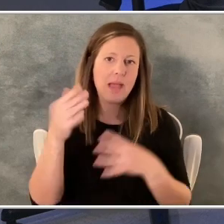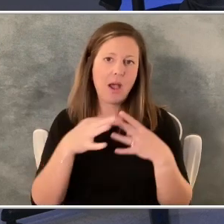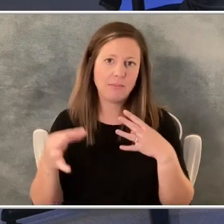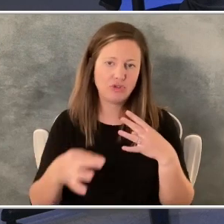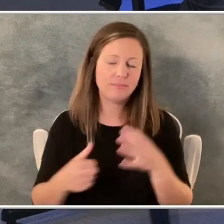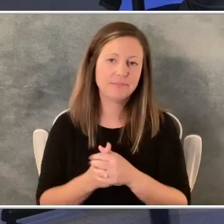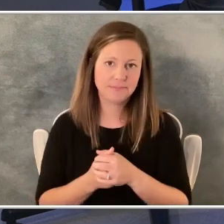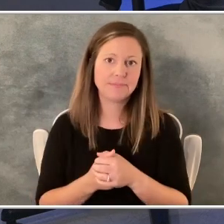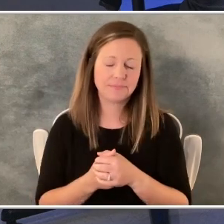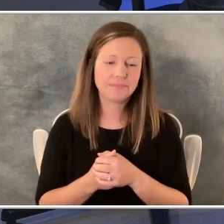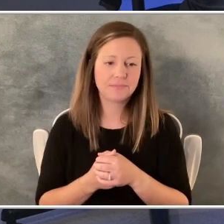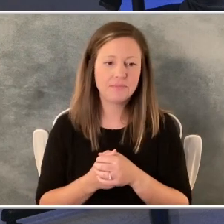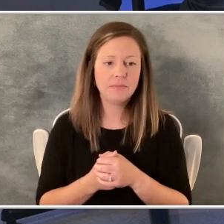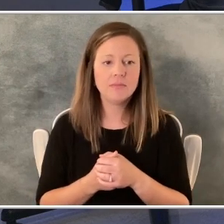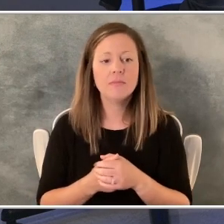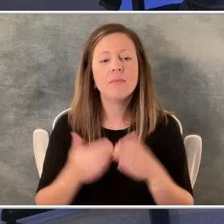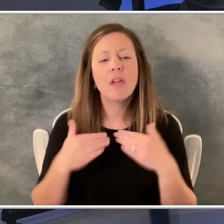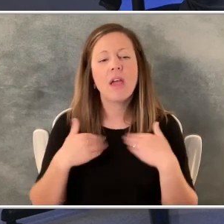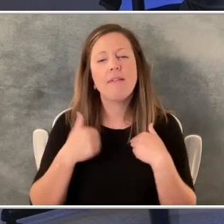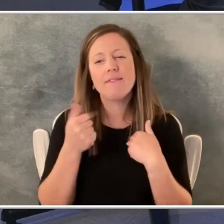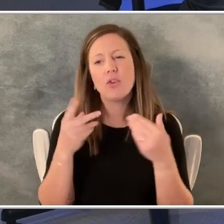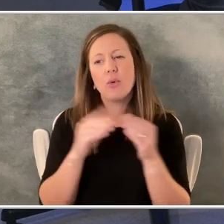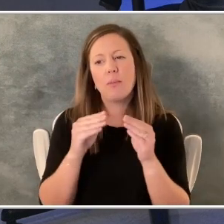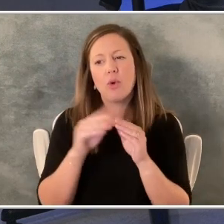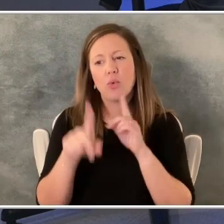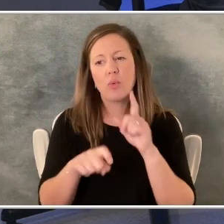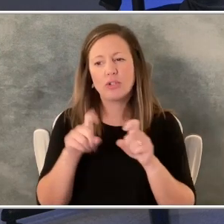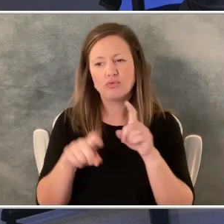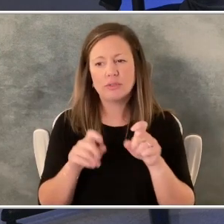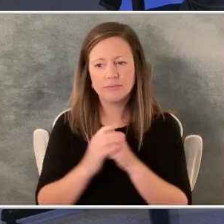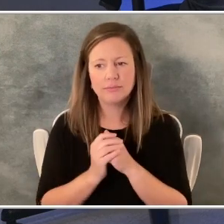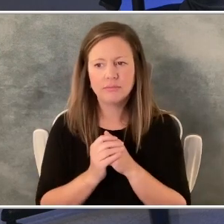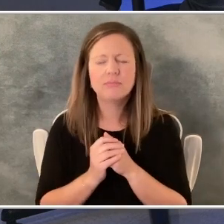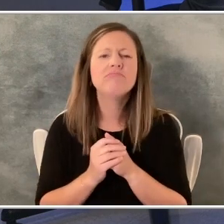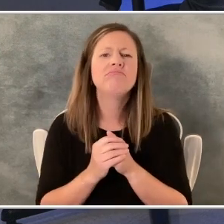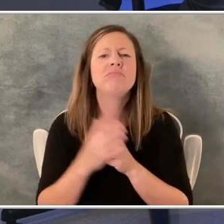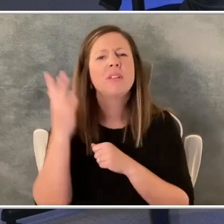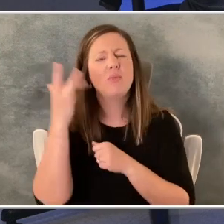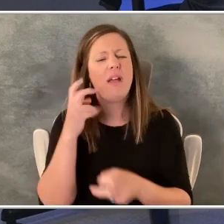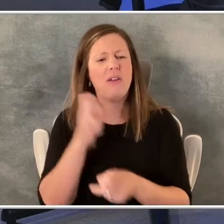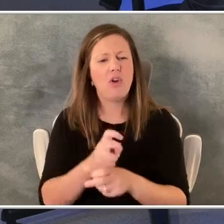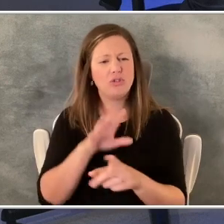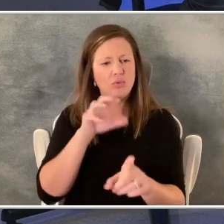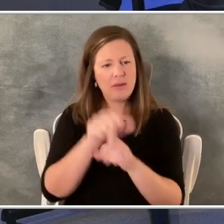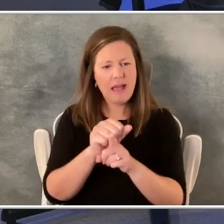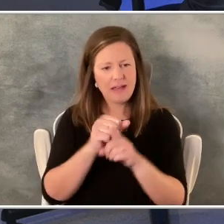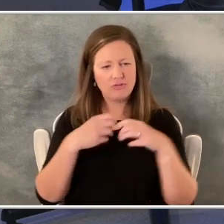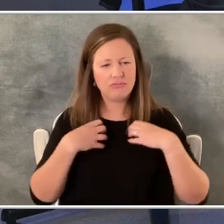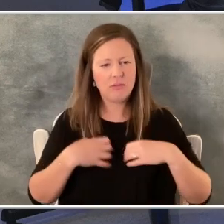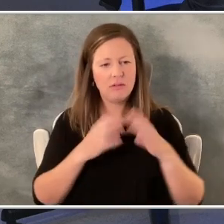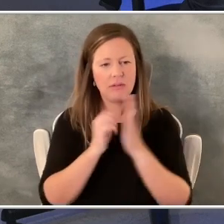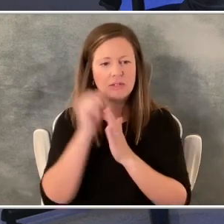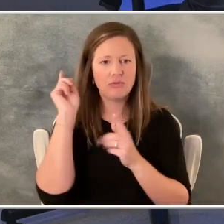Marsha wants to know, why is it so hard to catch lung cancer until it's been going on so long?